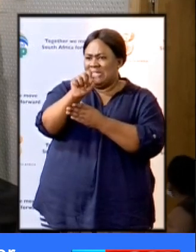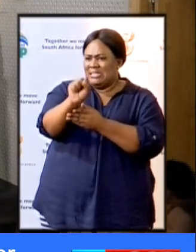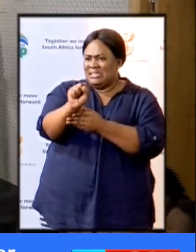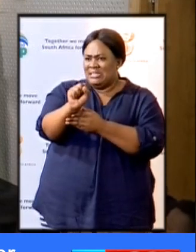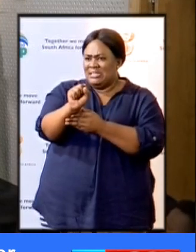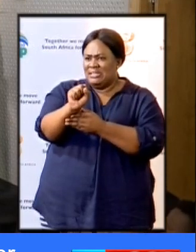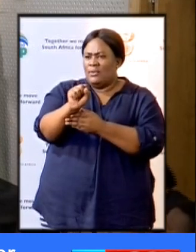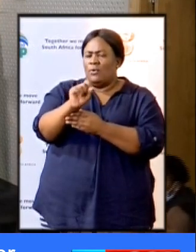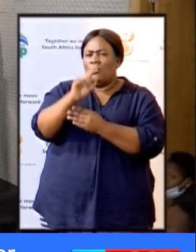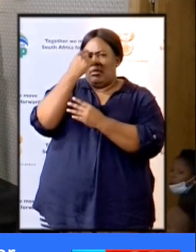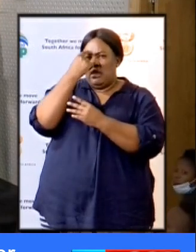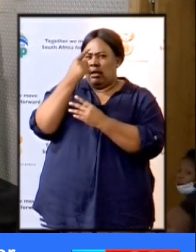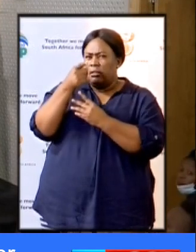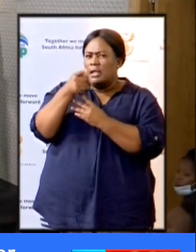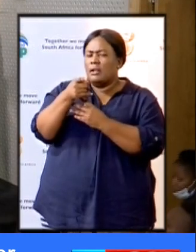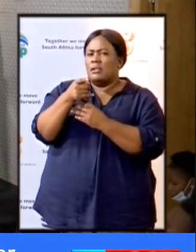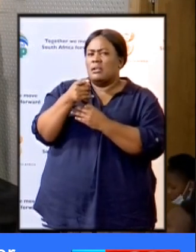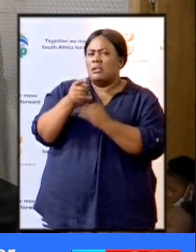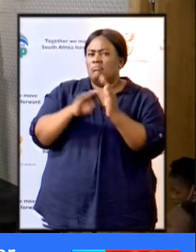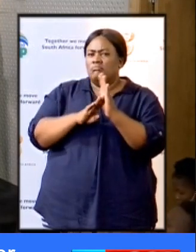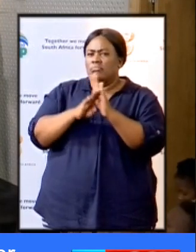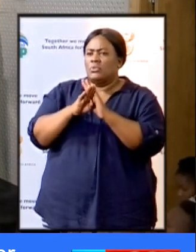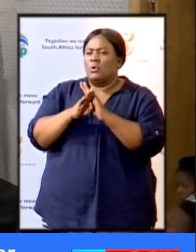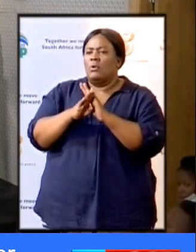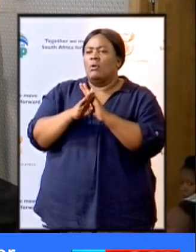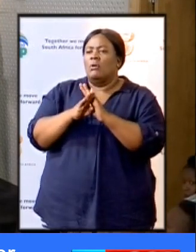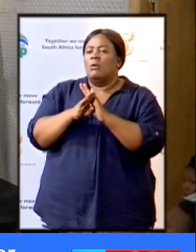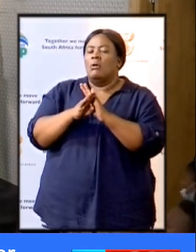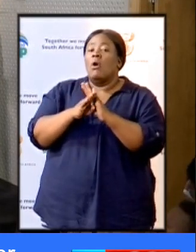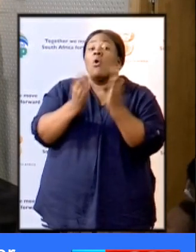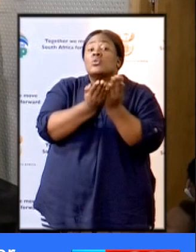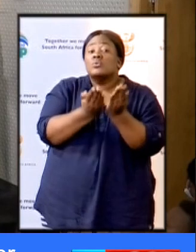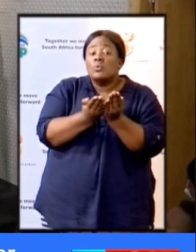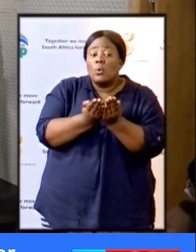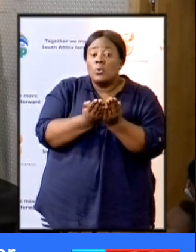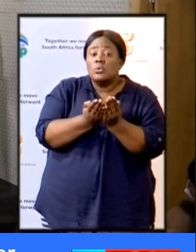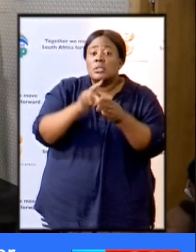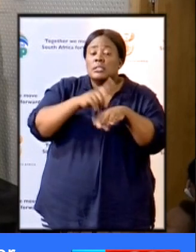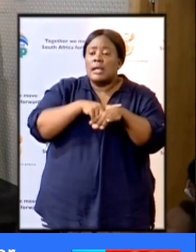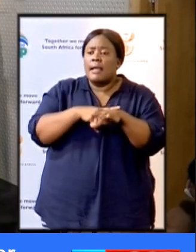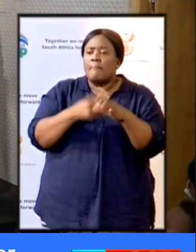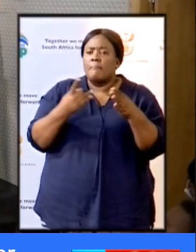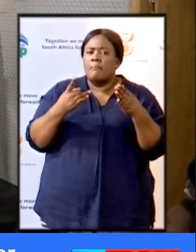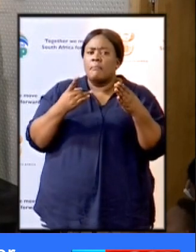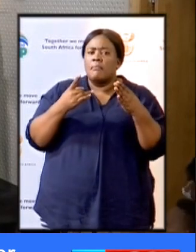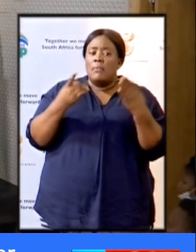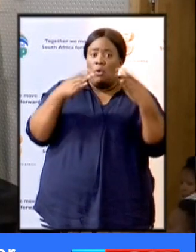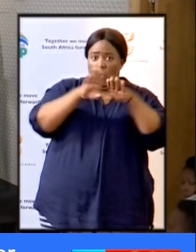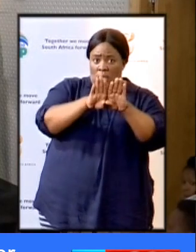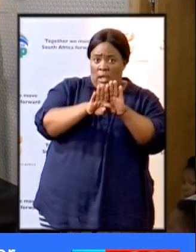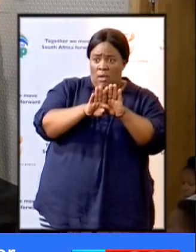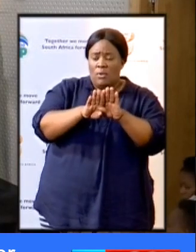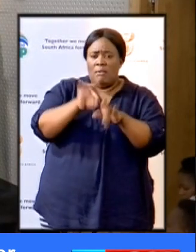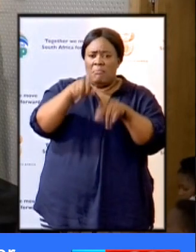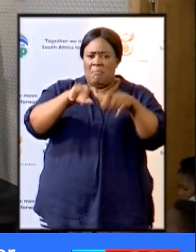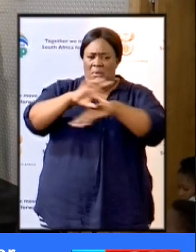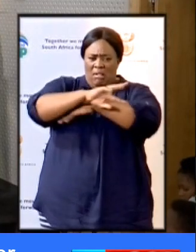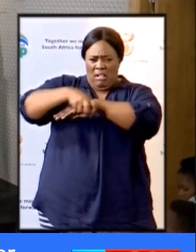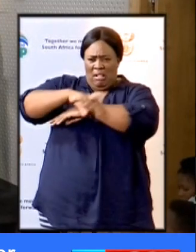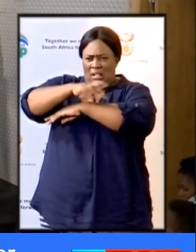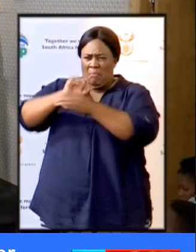what are the department's plans to repair these schools? When will they be repaired? And can I just squeeze in one last question? Okay. Thank you,